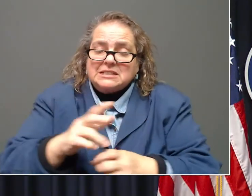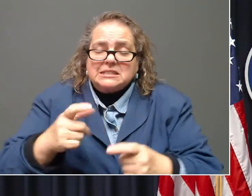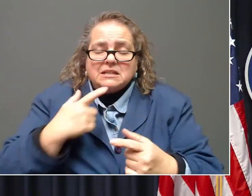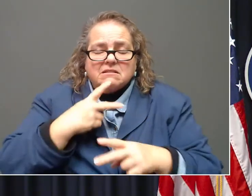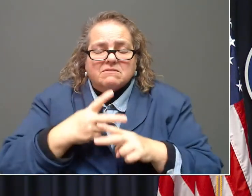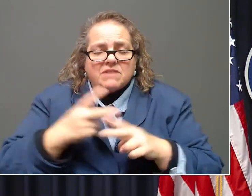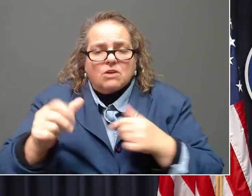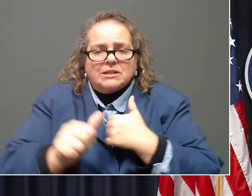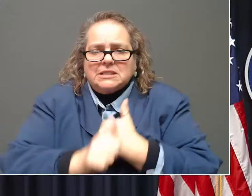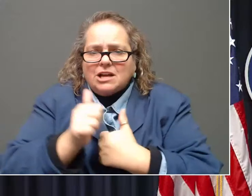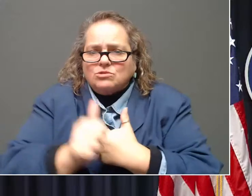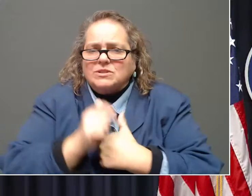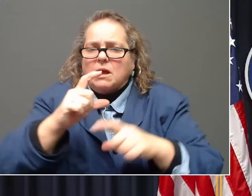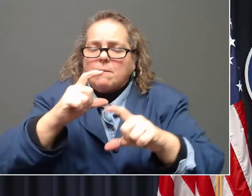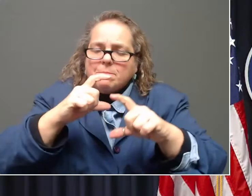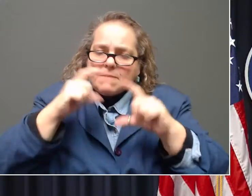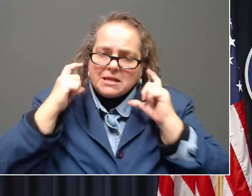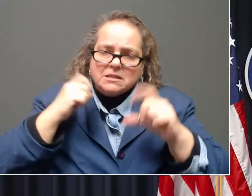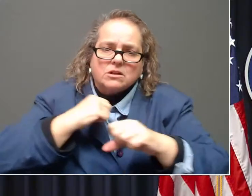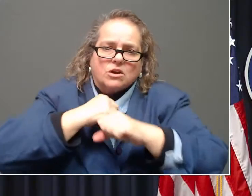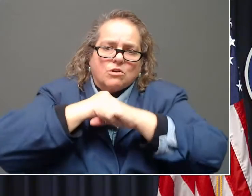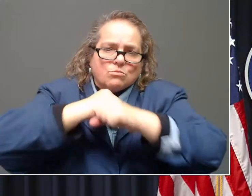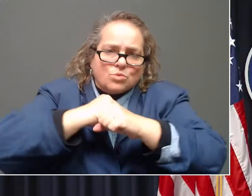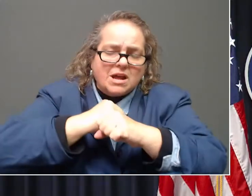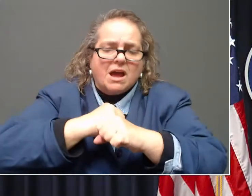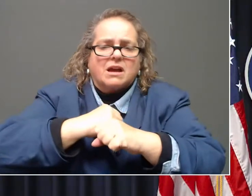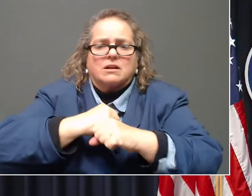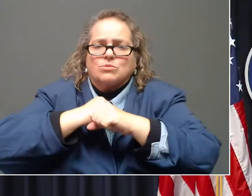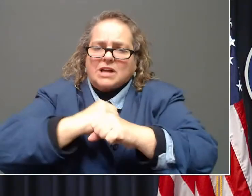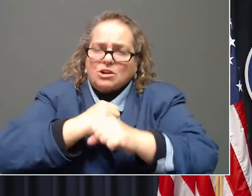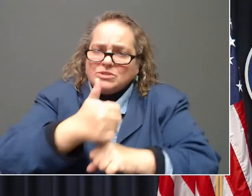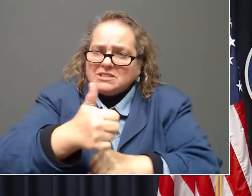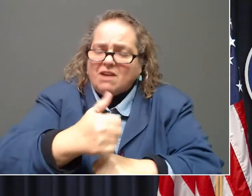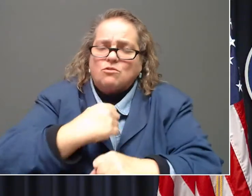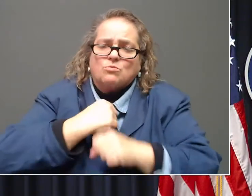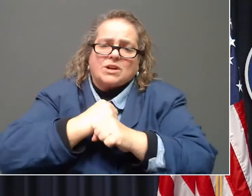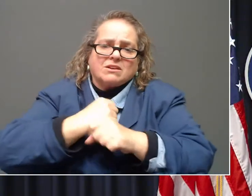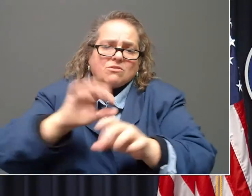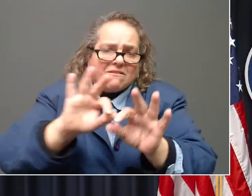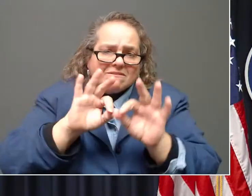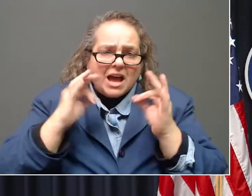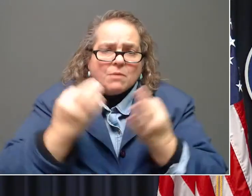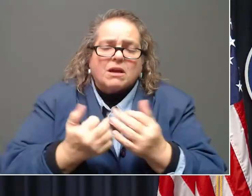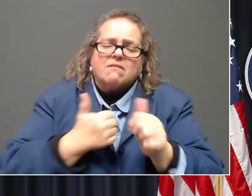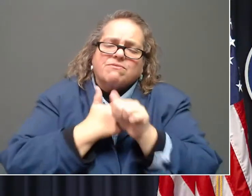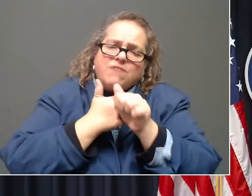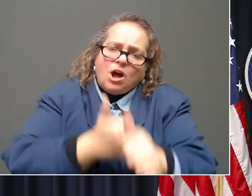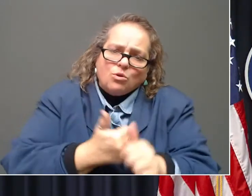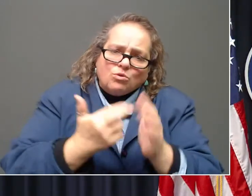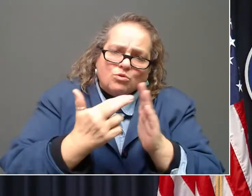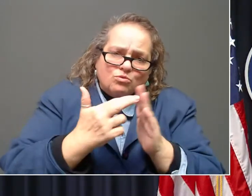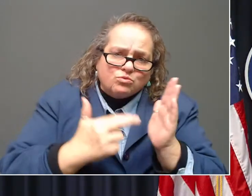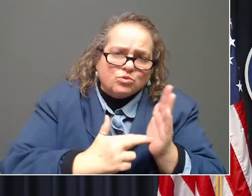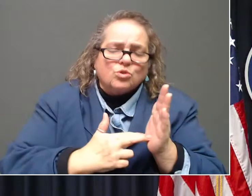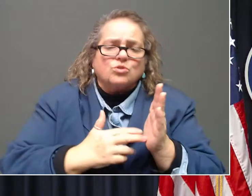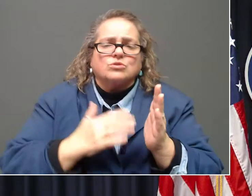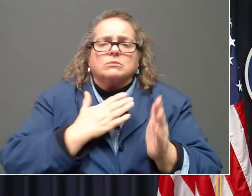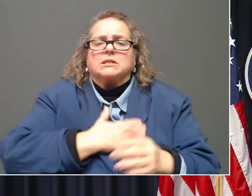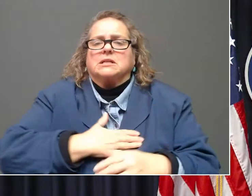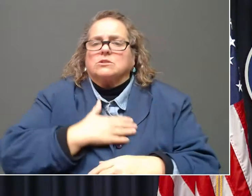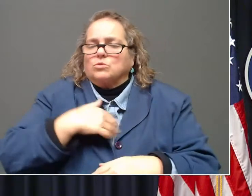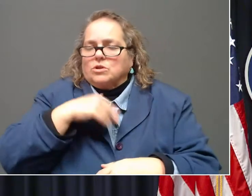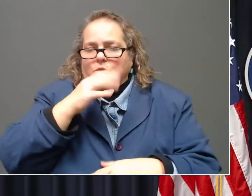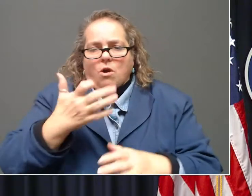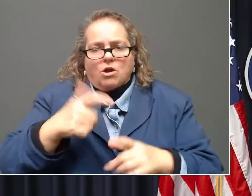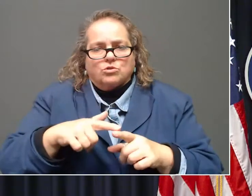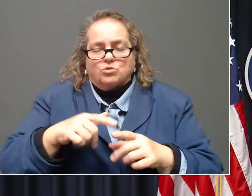18 were in long-term care, which when you think about, we used to be at 66% of all fatalities being in long-term care,